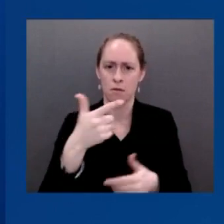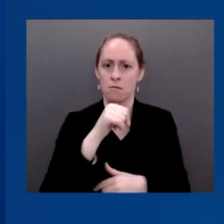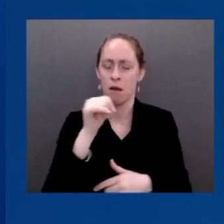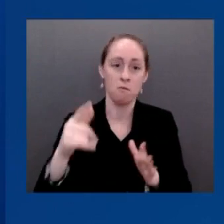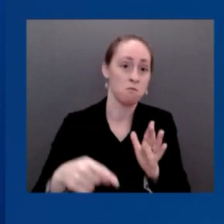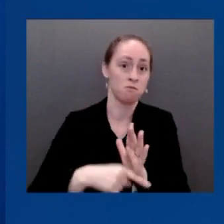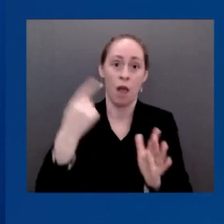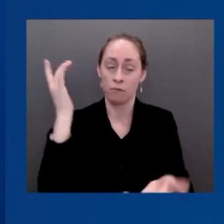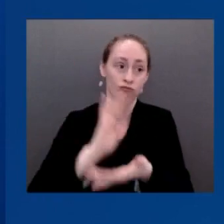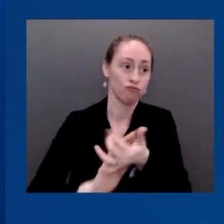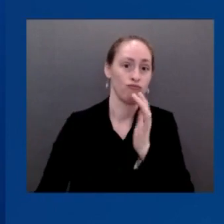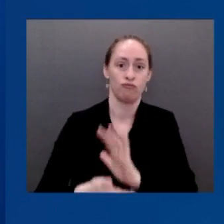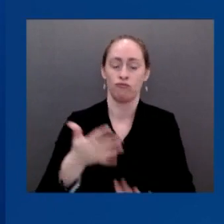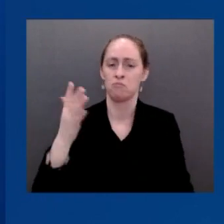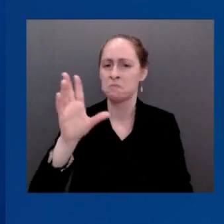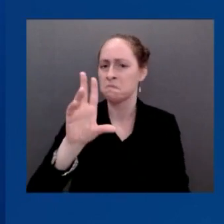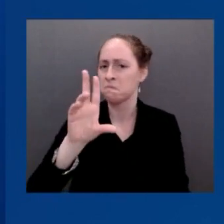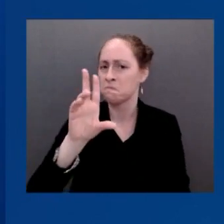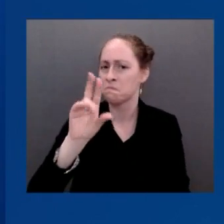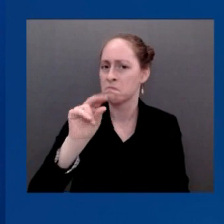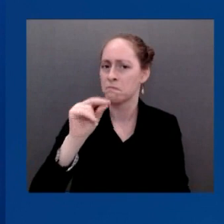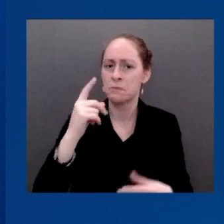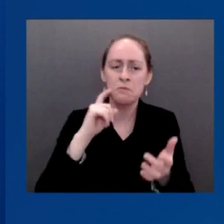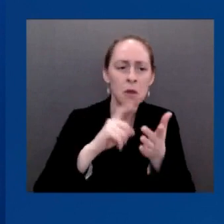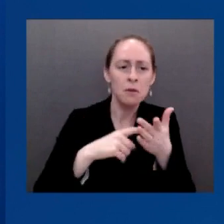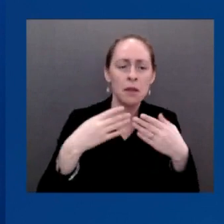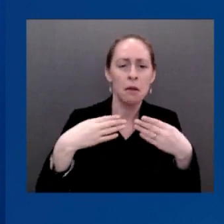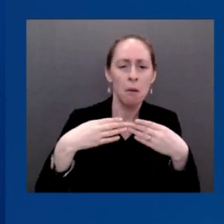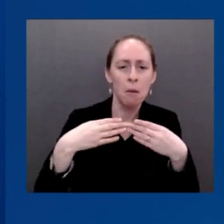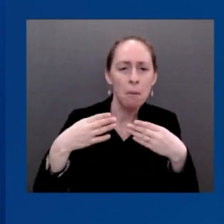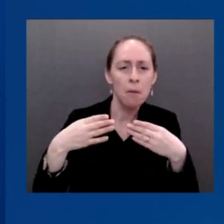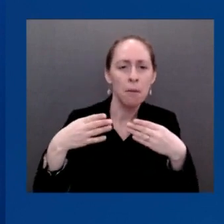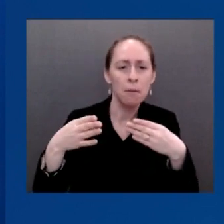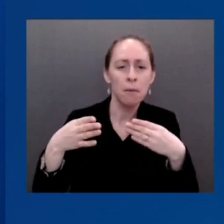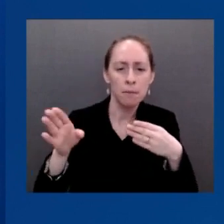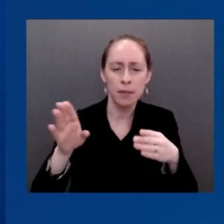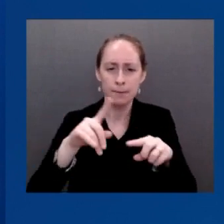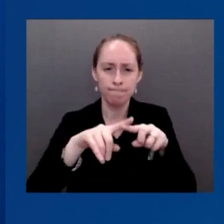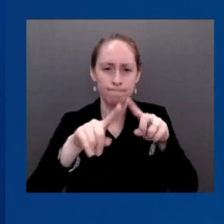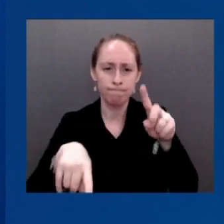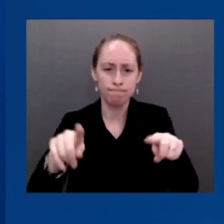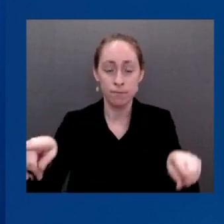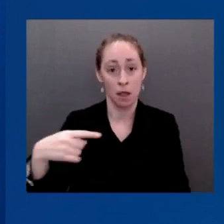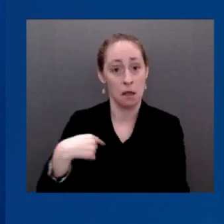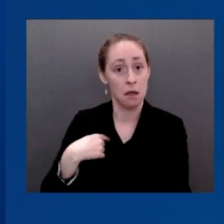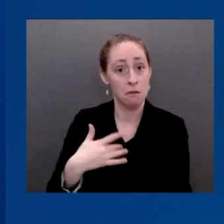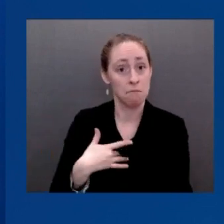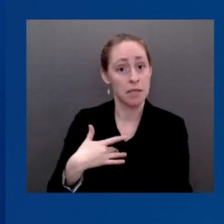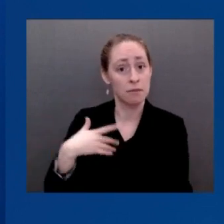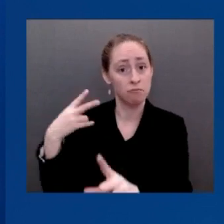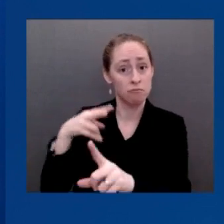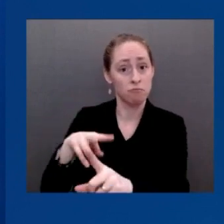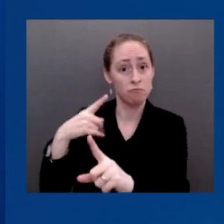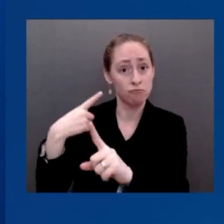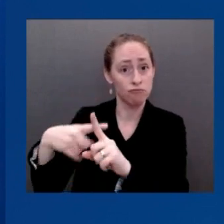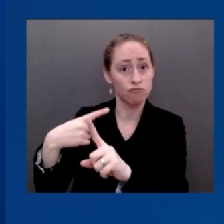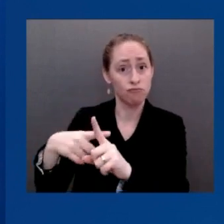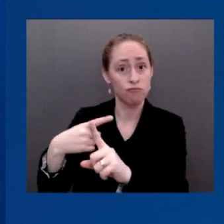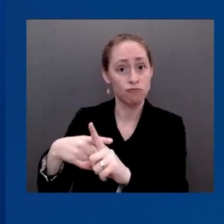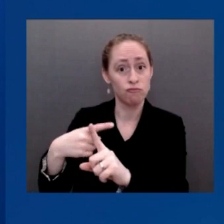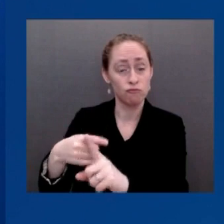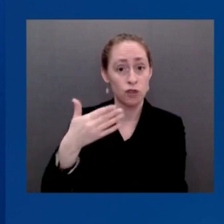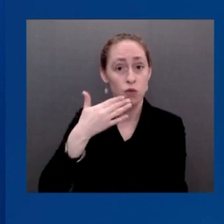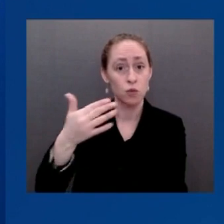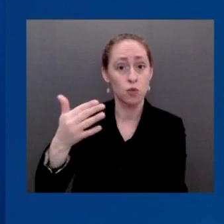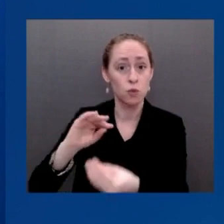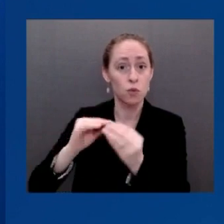encouraged. The cases are continuing to drop dramatically. Hospitalizations are continuing to drop dramatically as people are making these